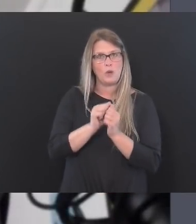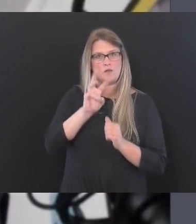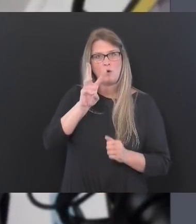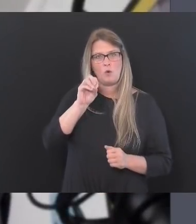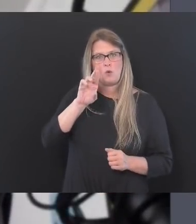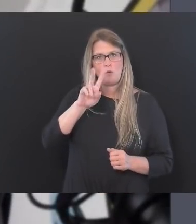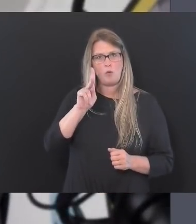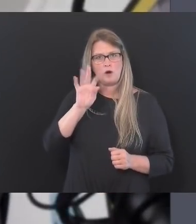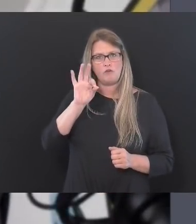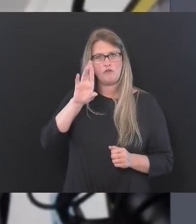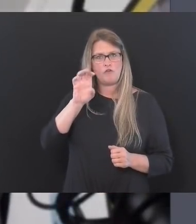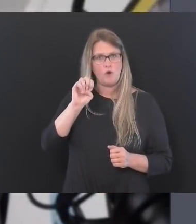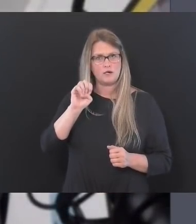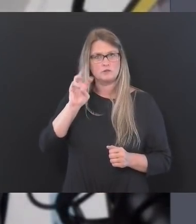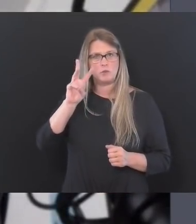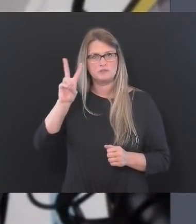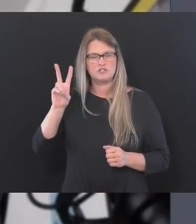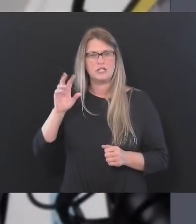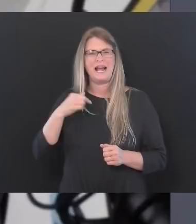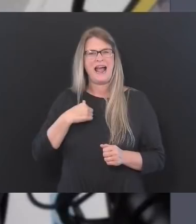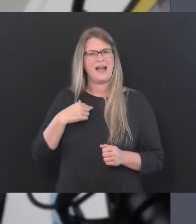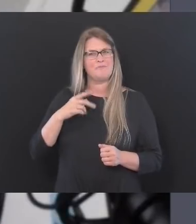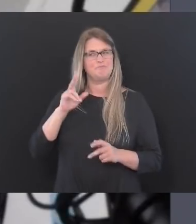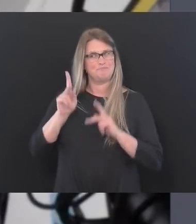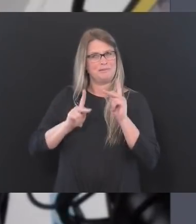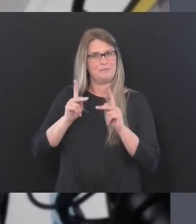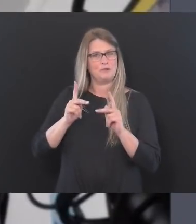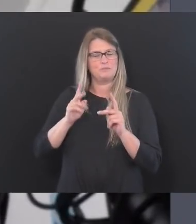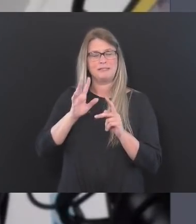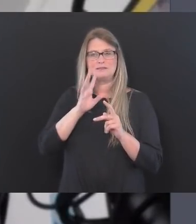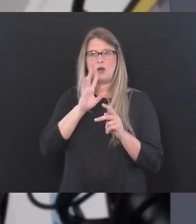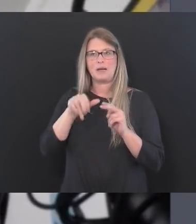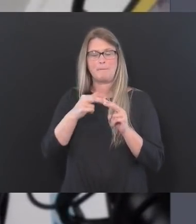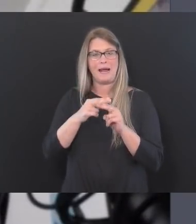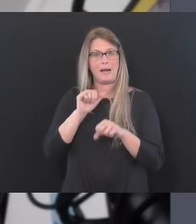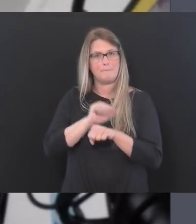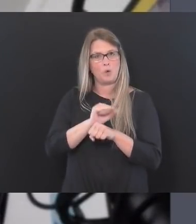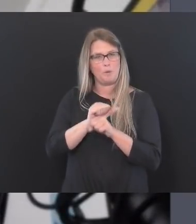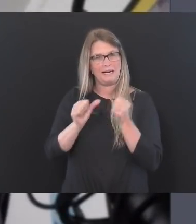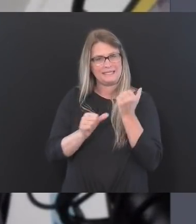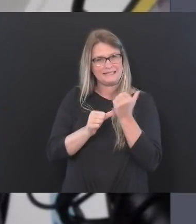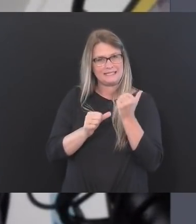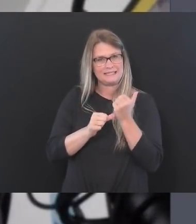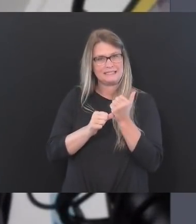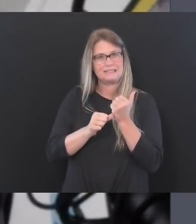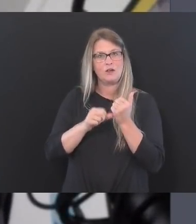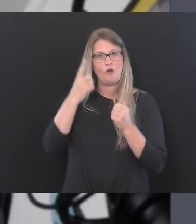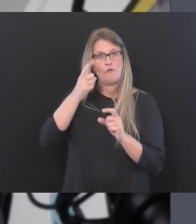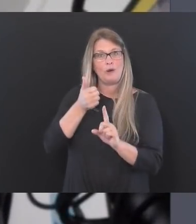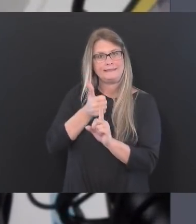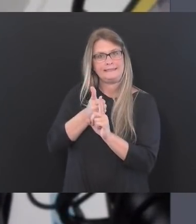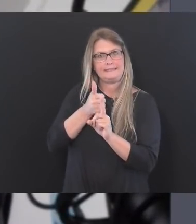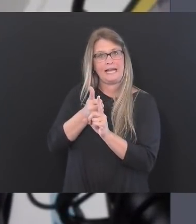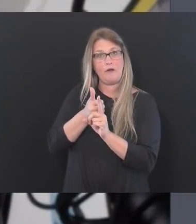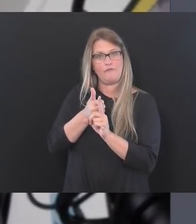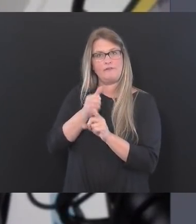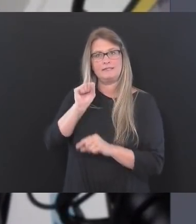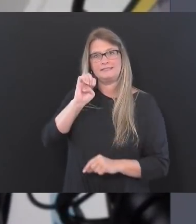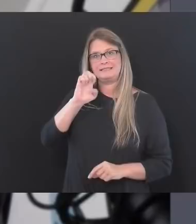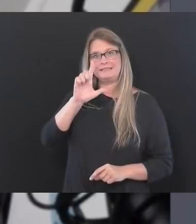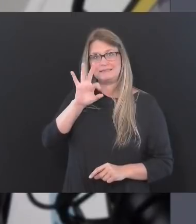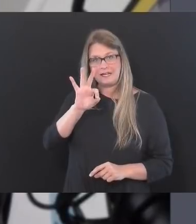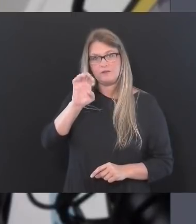Virginia. I've been asked about the pandemic unemployment assistance, the program for the self-employed. I understand